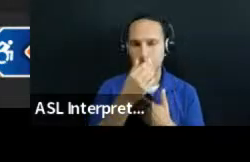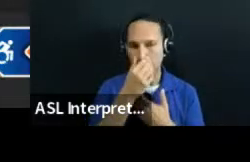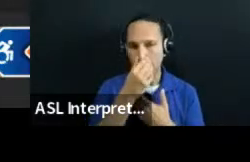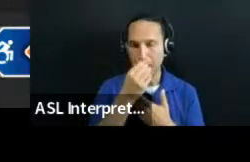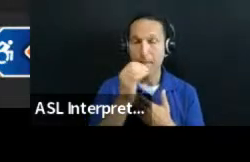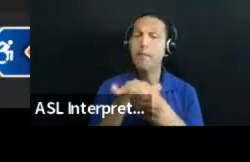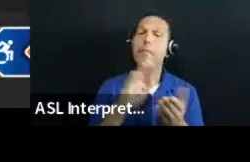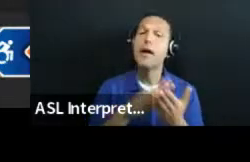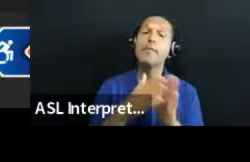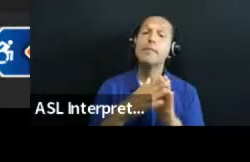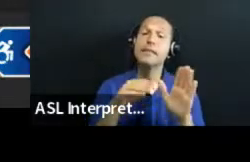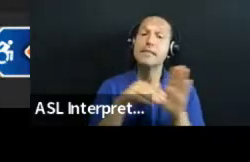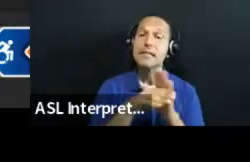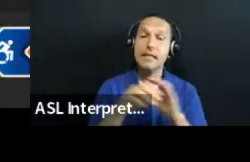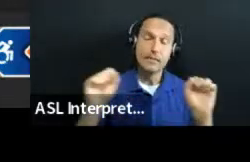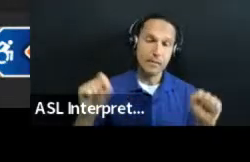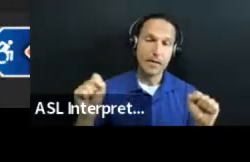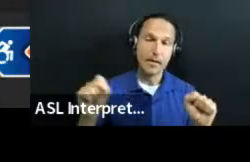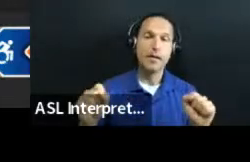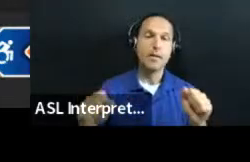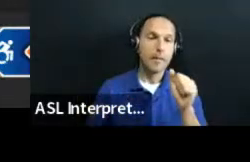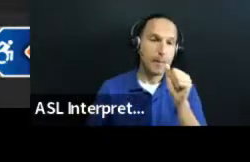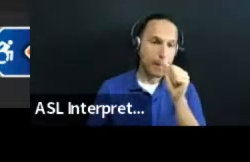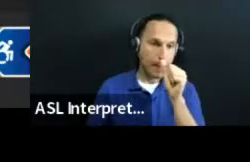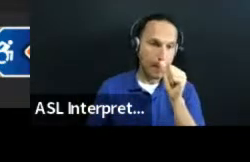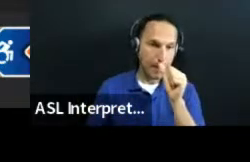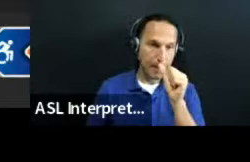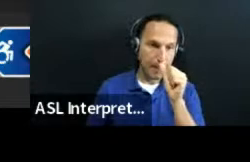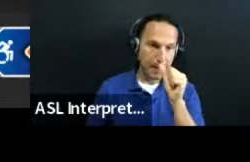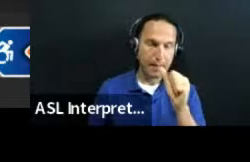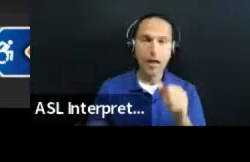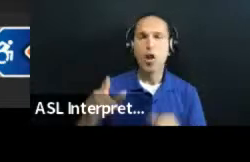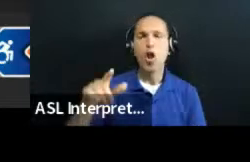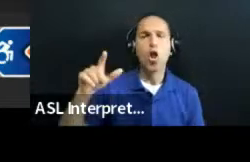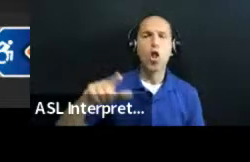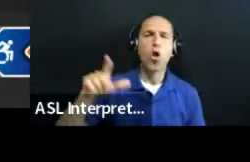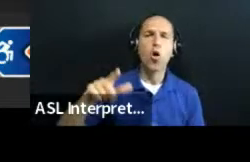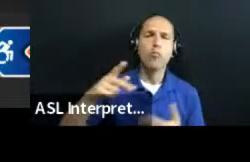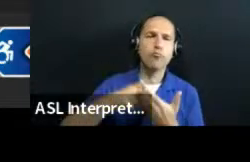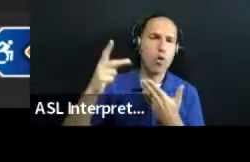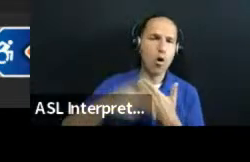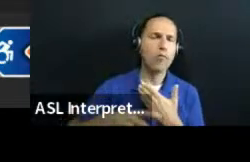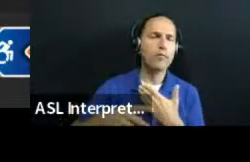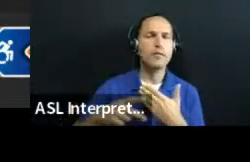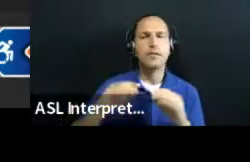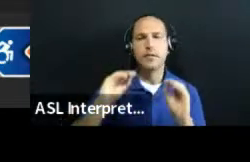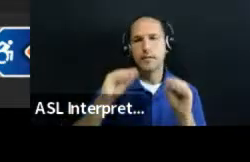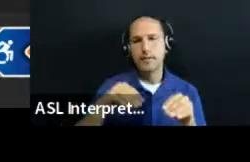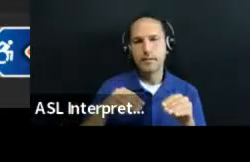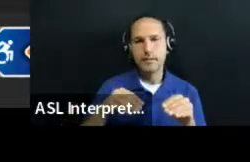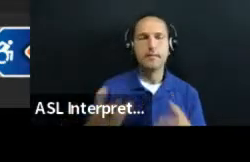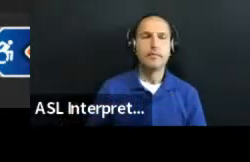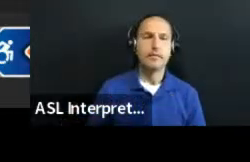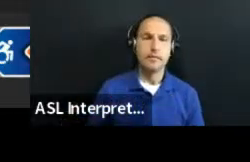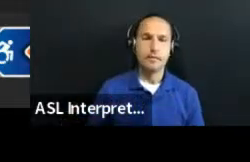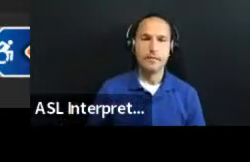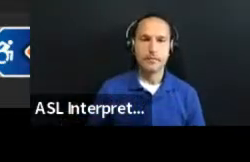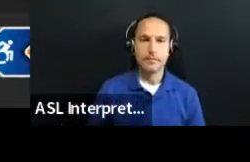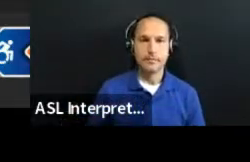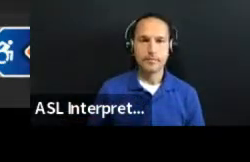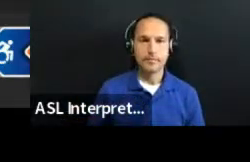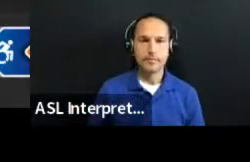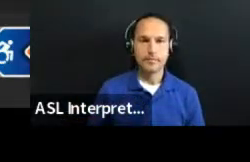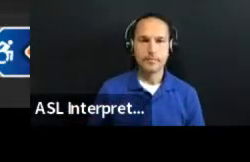is accessible and also very low programming implementation effort for the